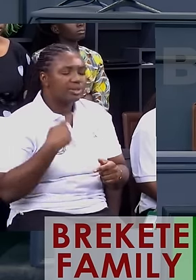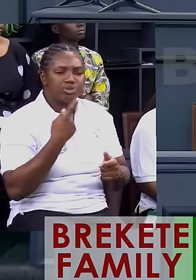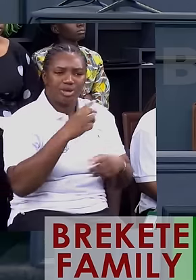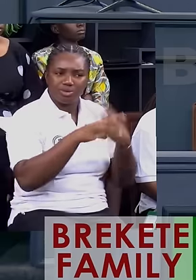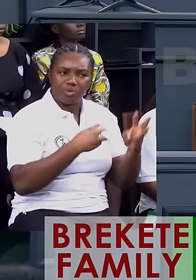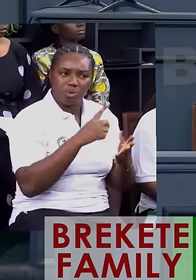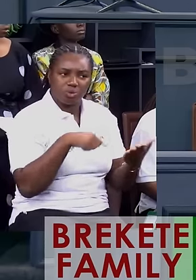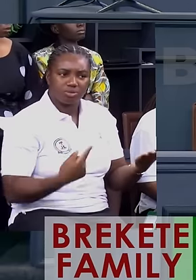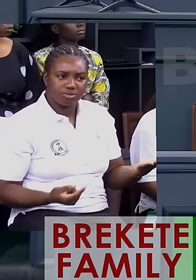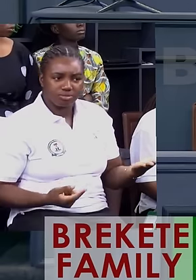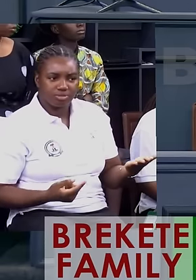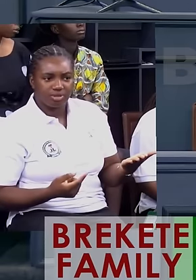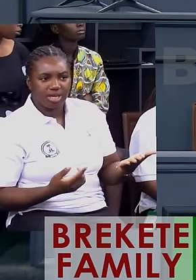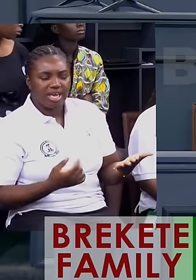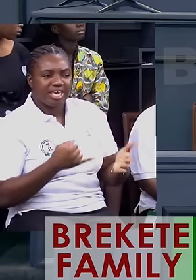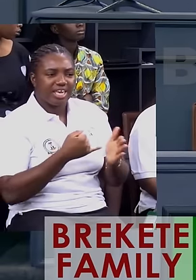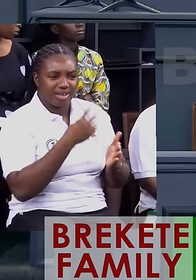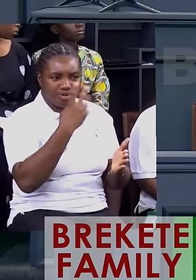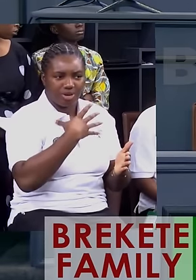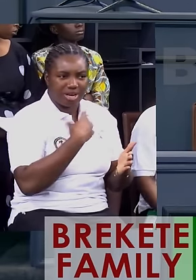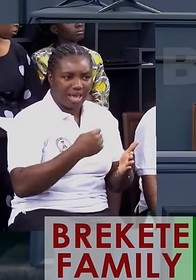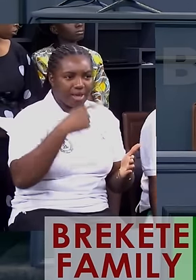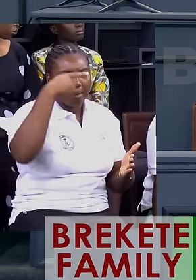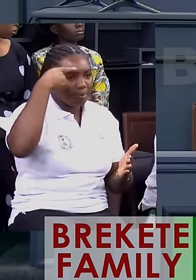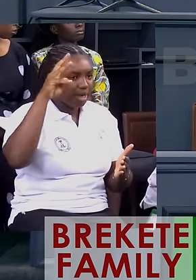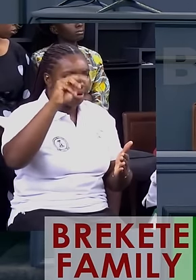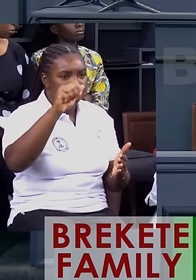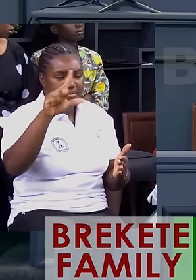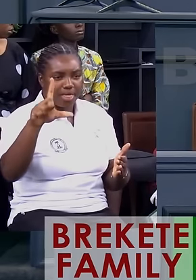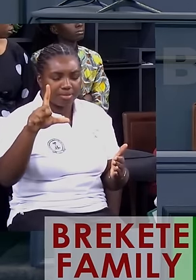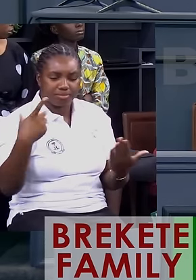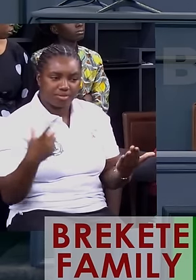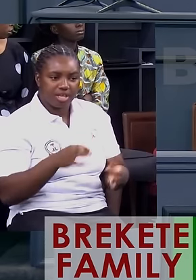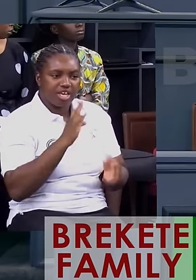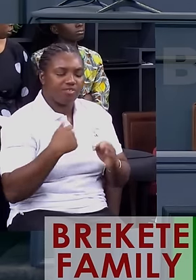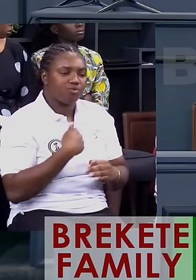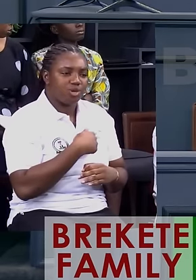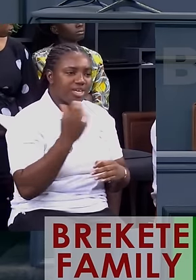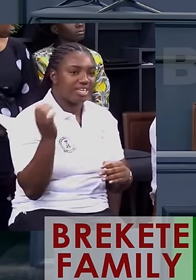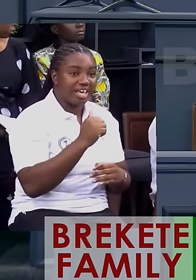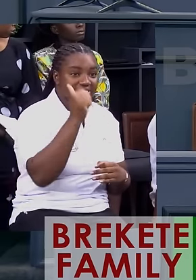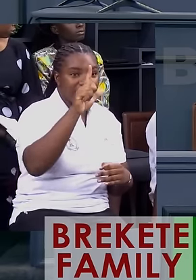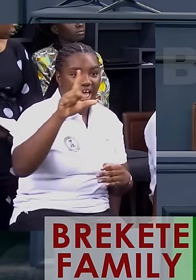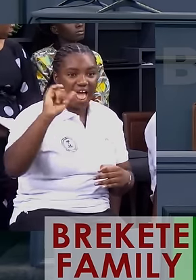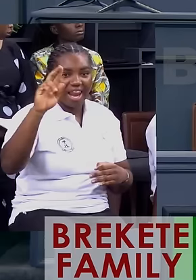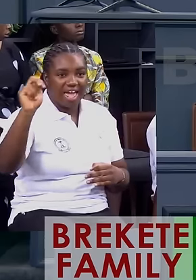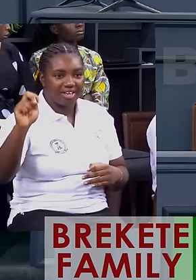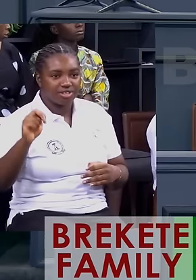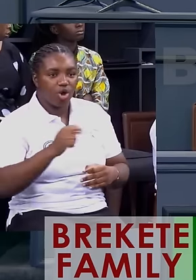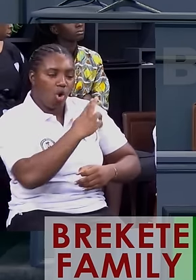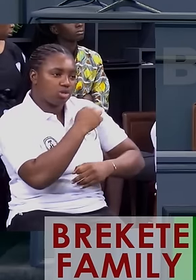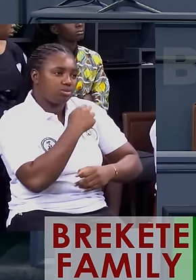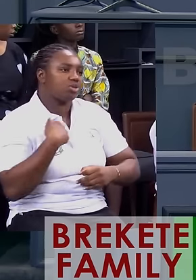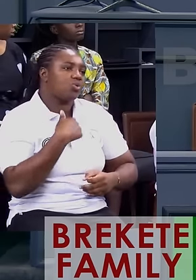it. So it can't be like blackmail. If we get Alliance Hospital, we have gotten ordinary president.